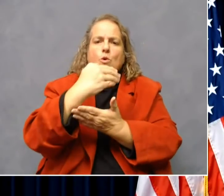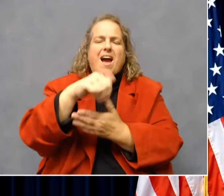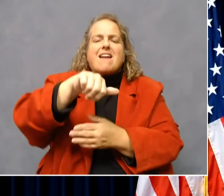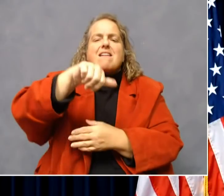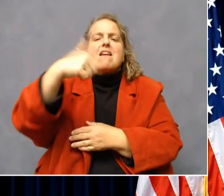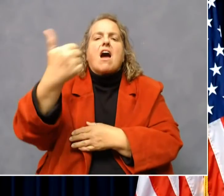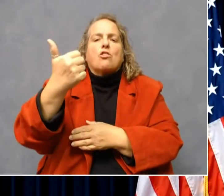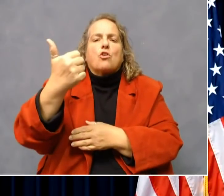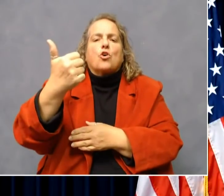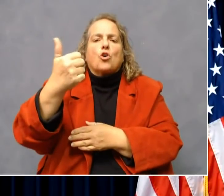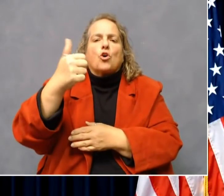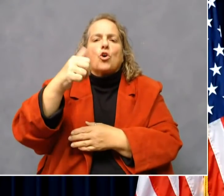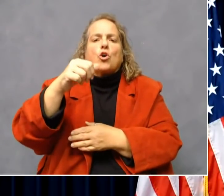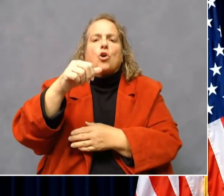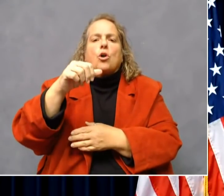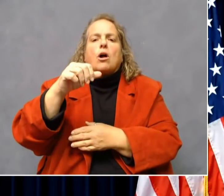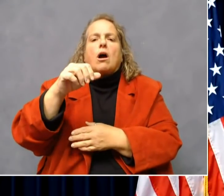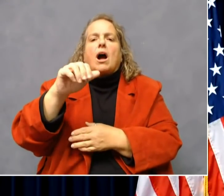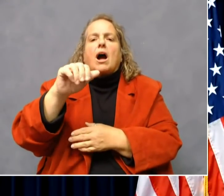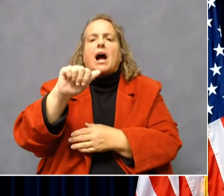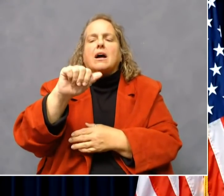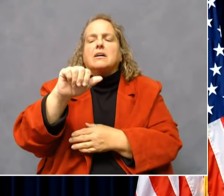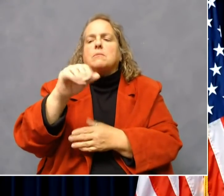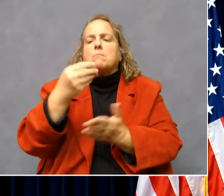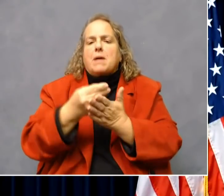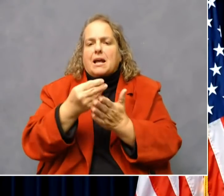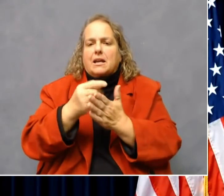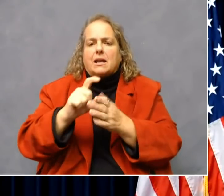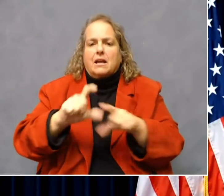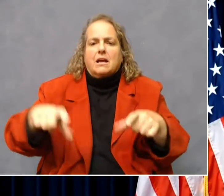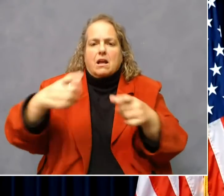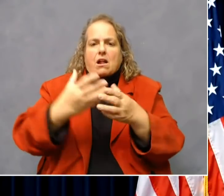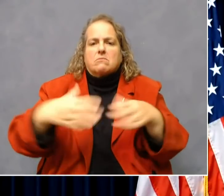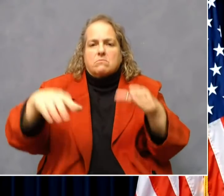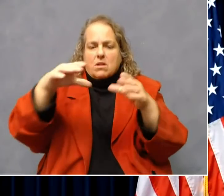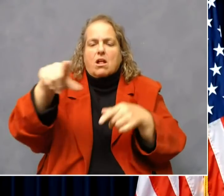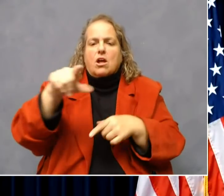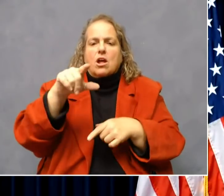about 25% of the funding there. But